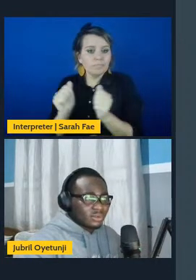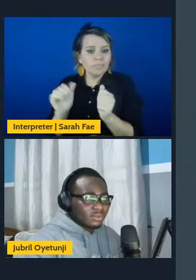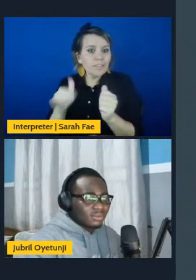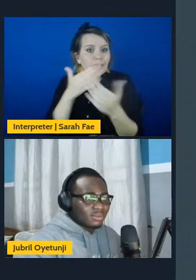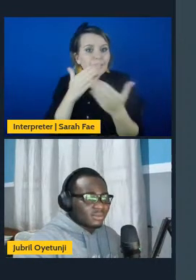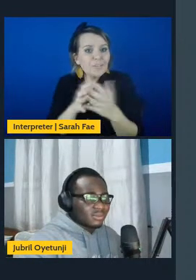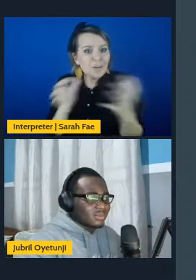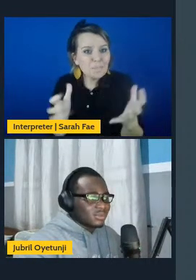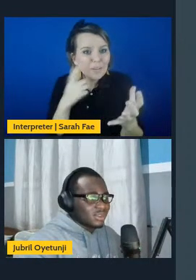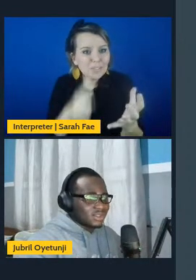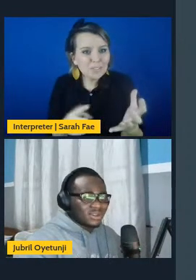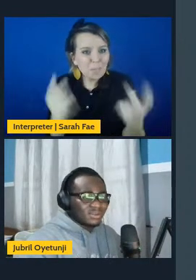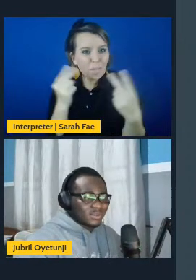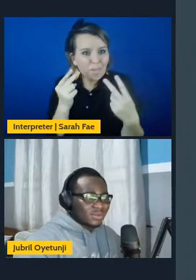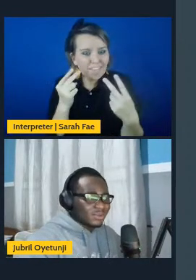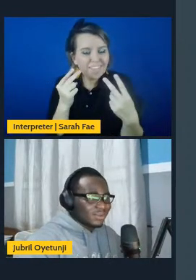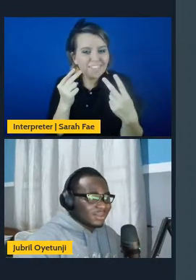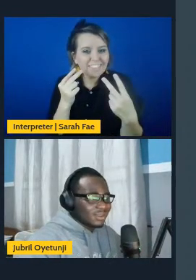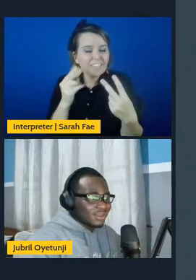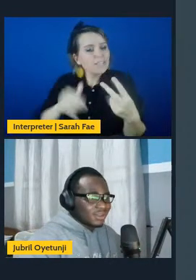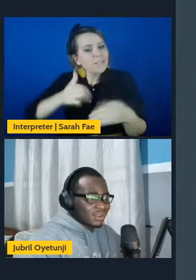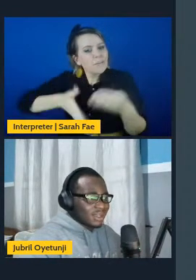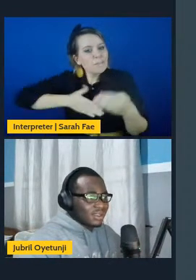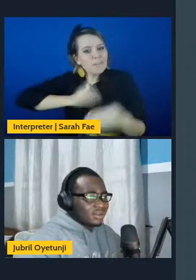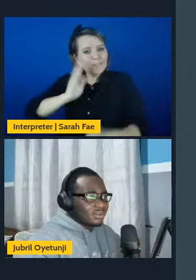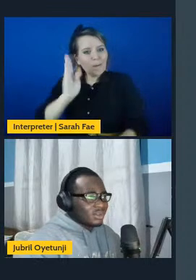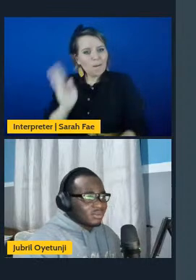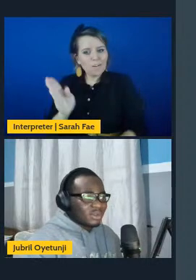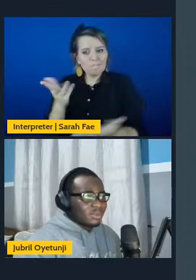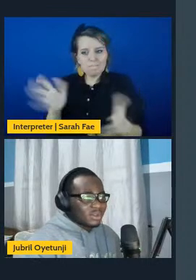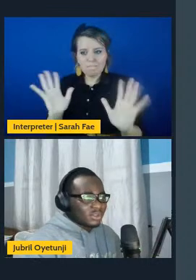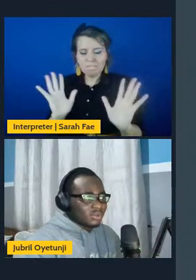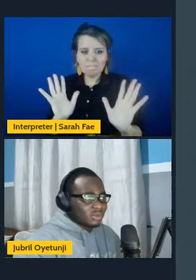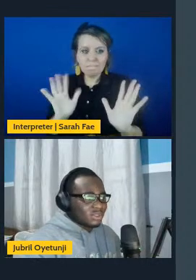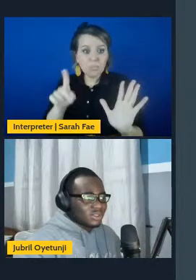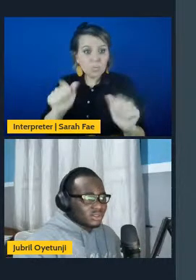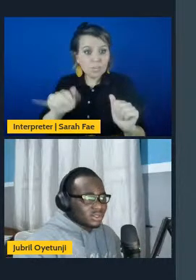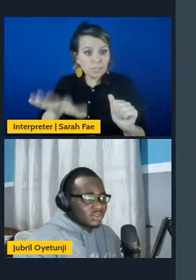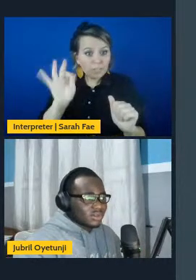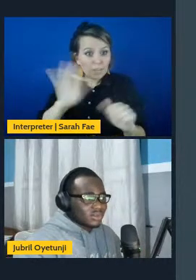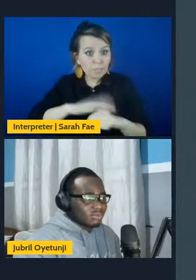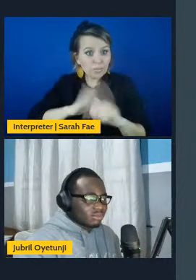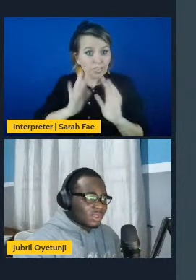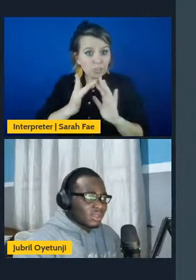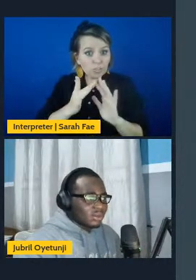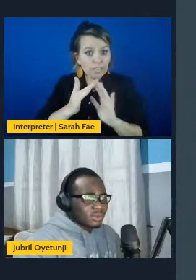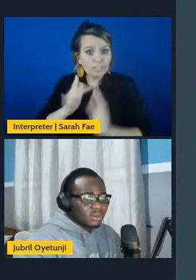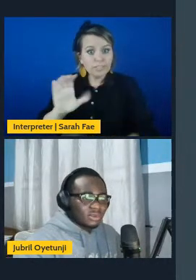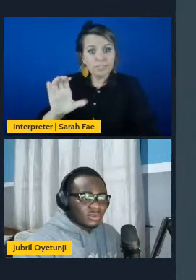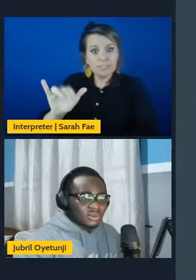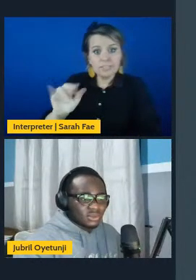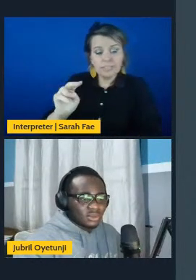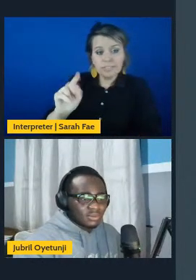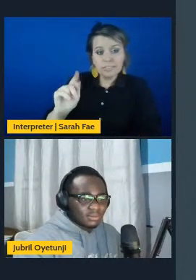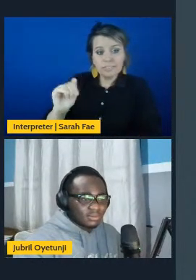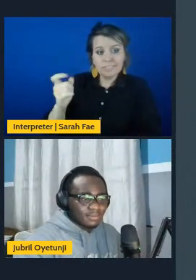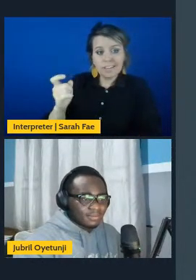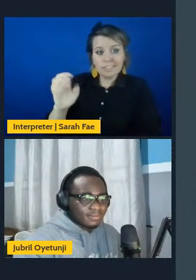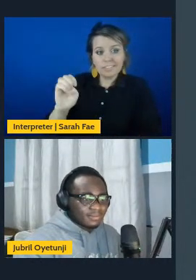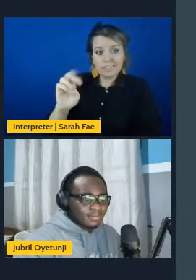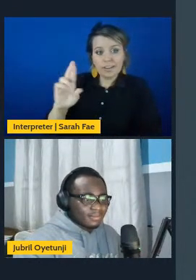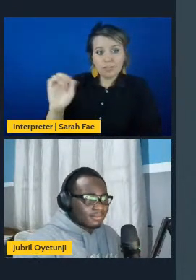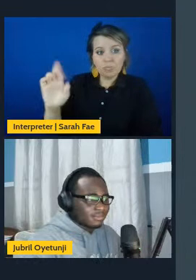for attending my talk. And you can find me on the interwebs at Syntax Error, and my email is also there.